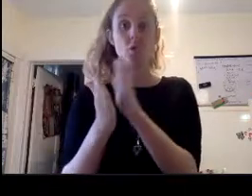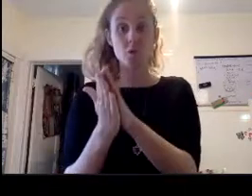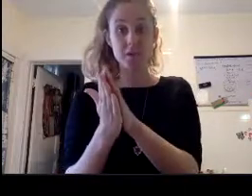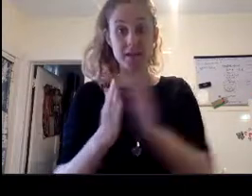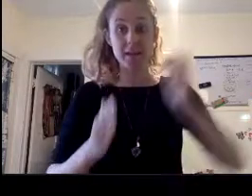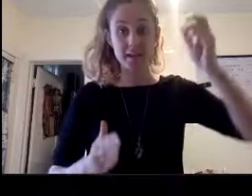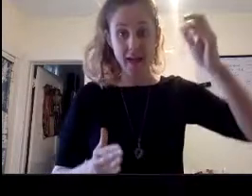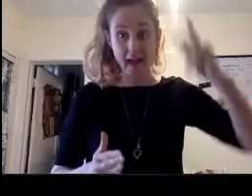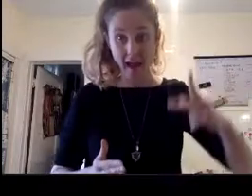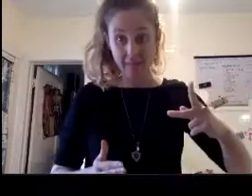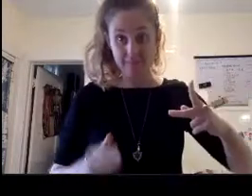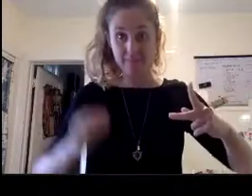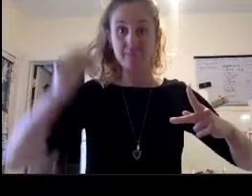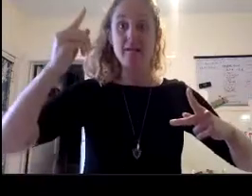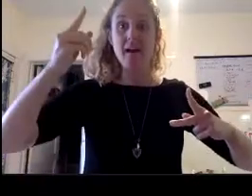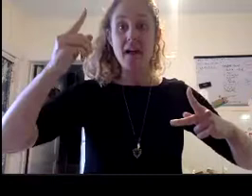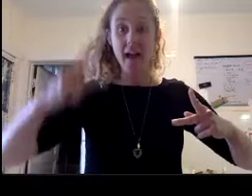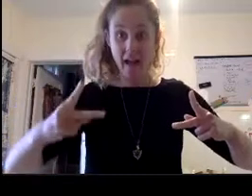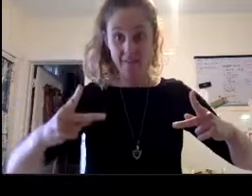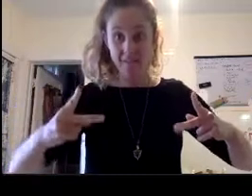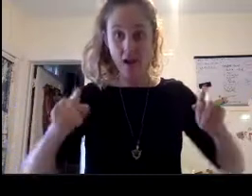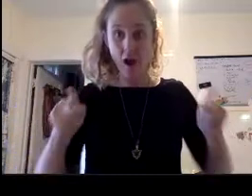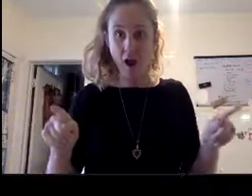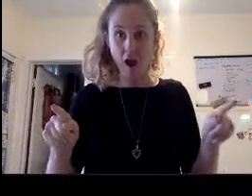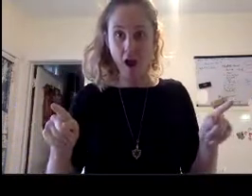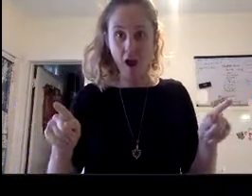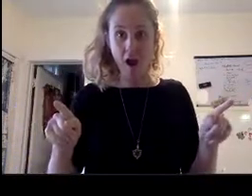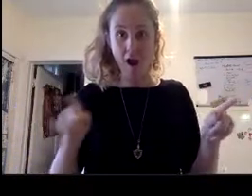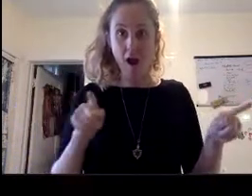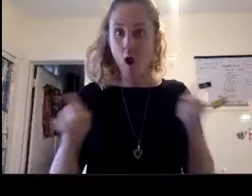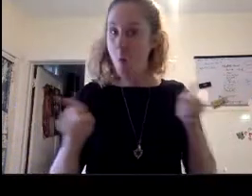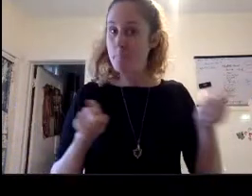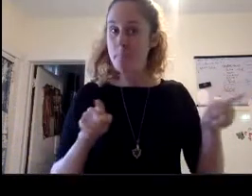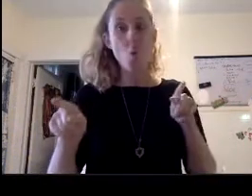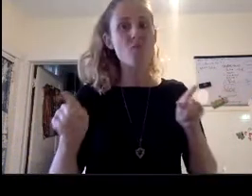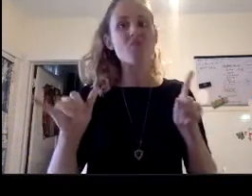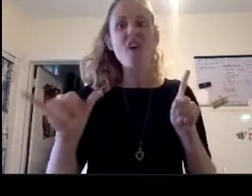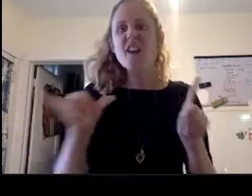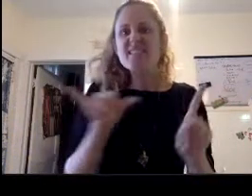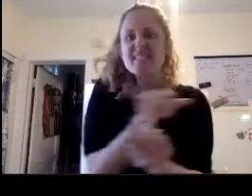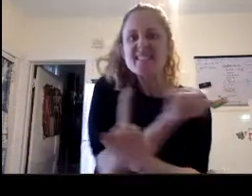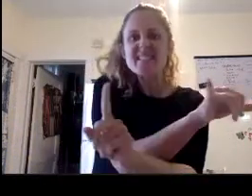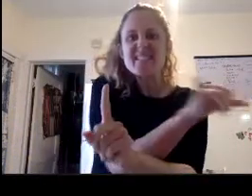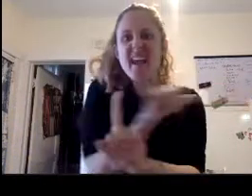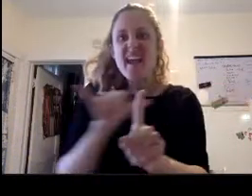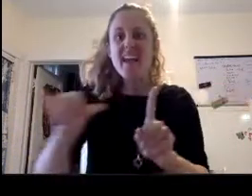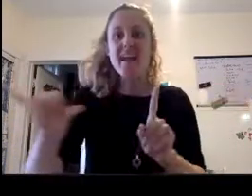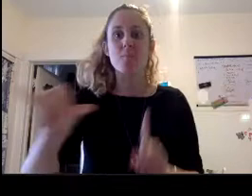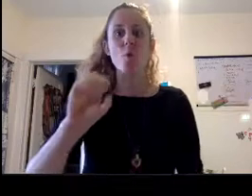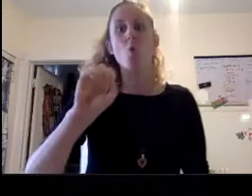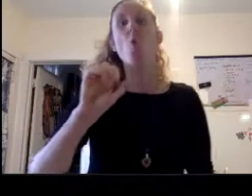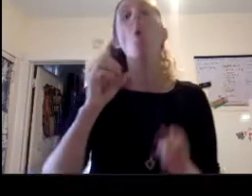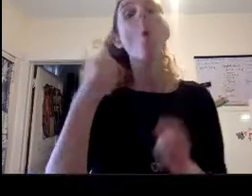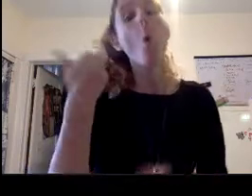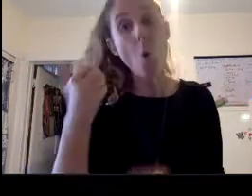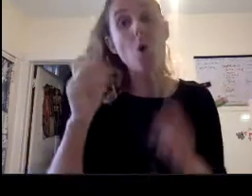over. It's exactly the same on both sides, or symmetrical. So we are going to do that with a